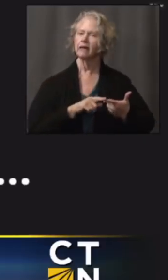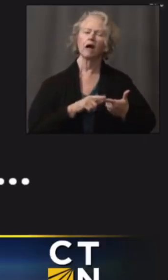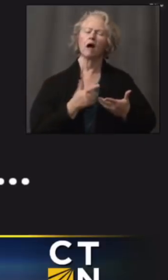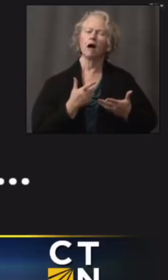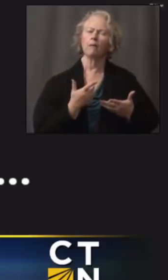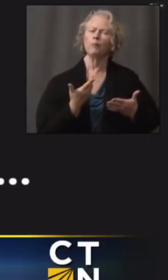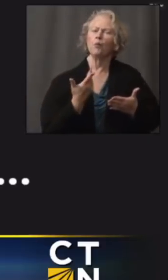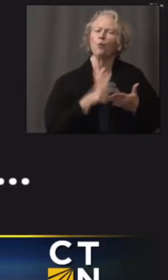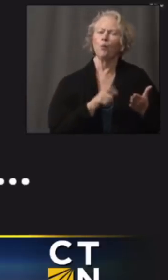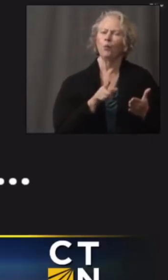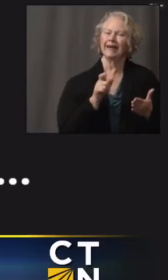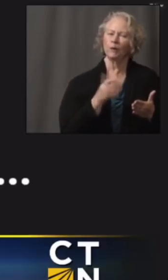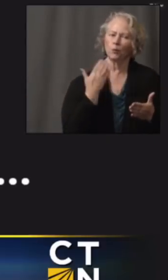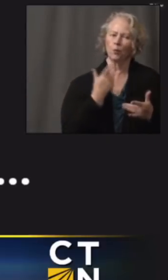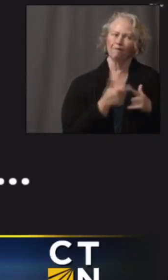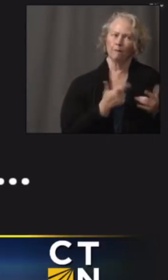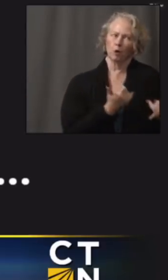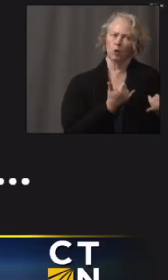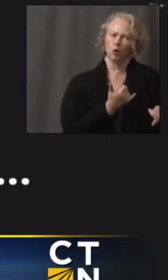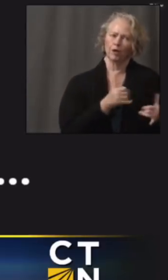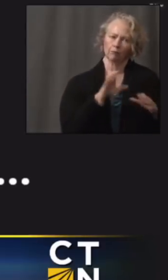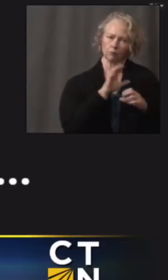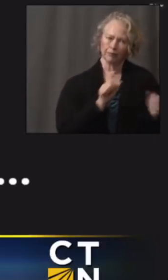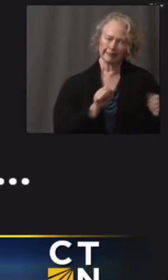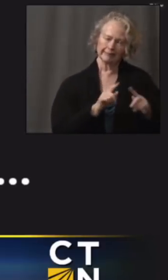administration and the Vice President's team?